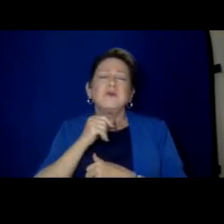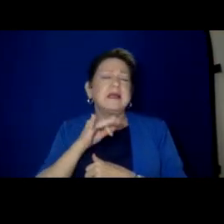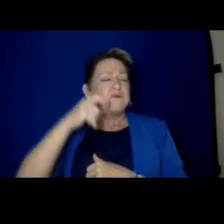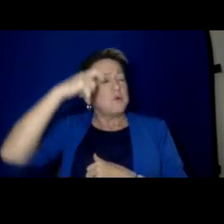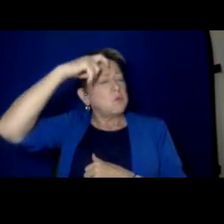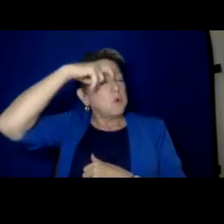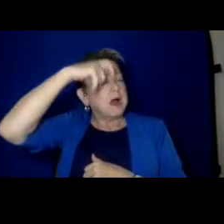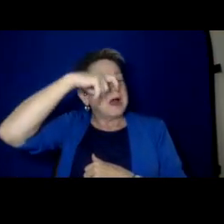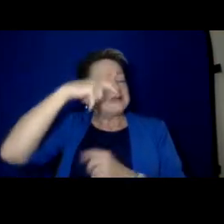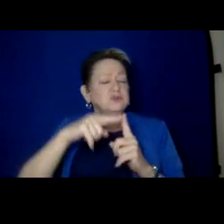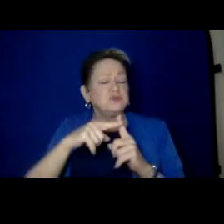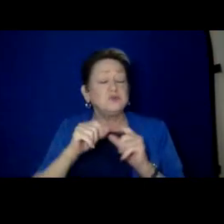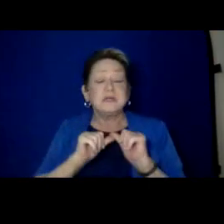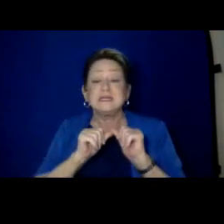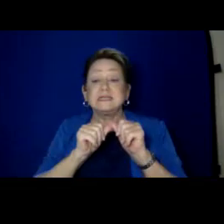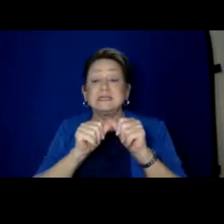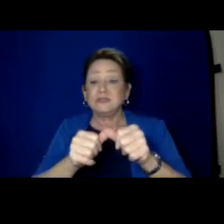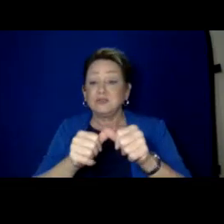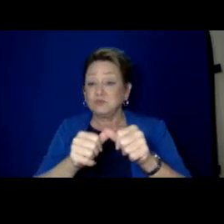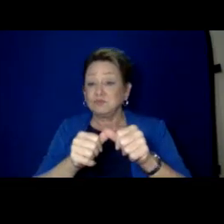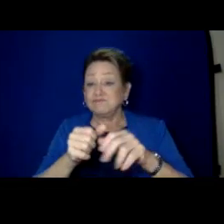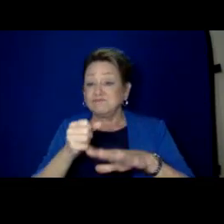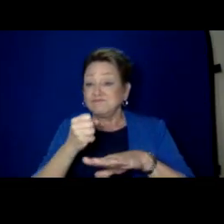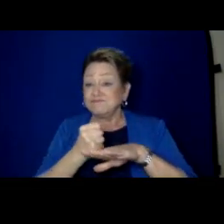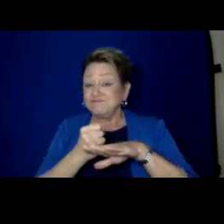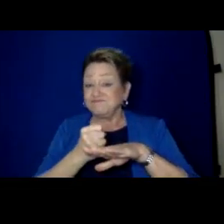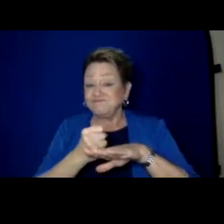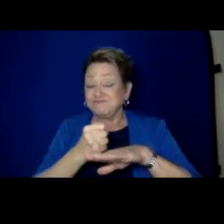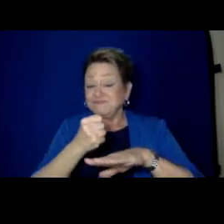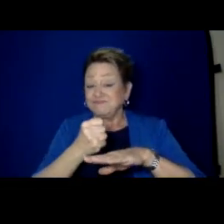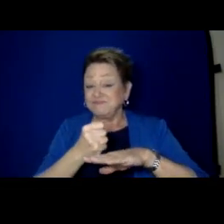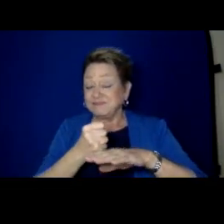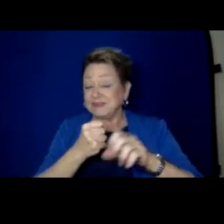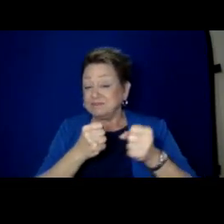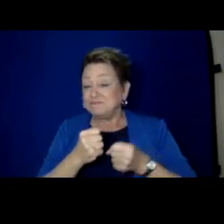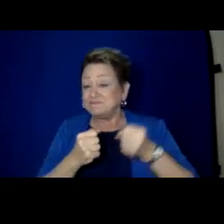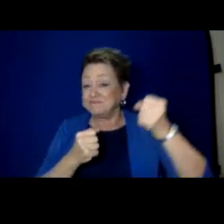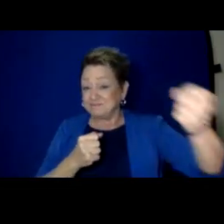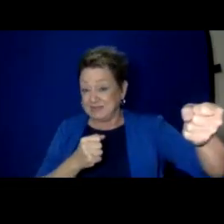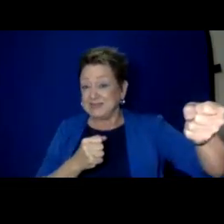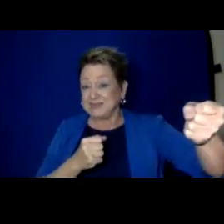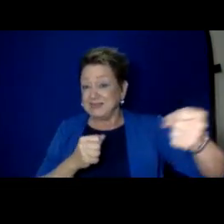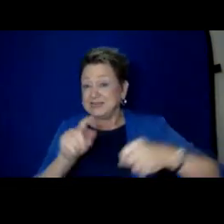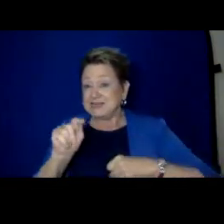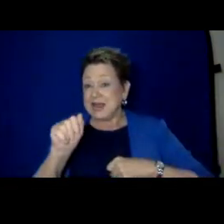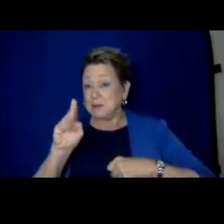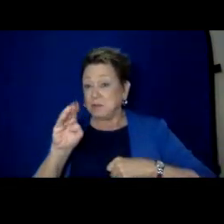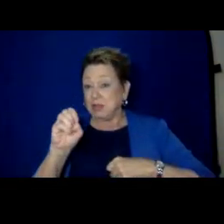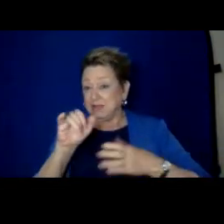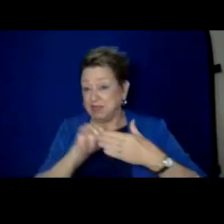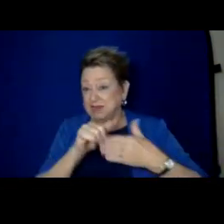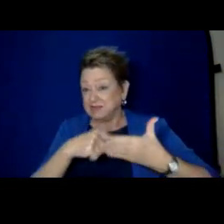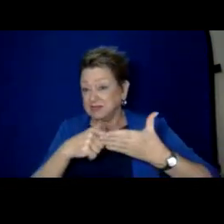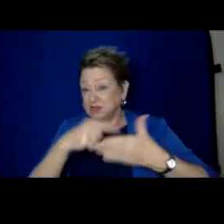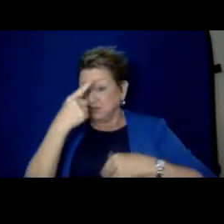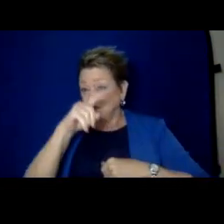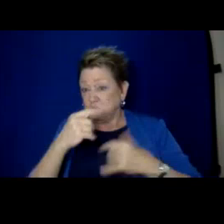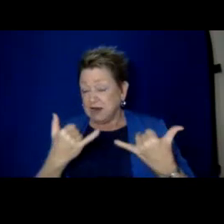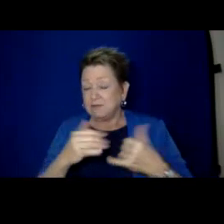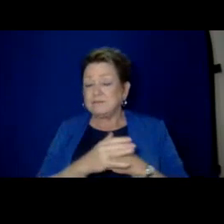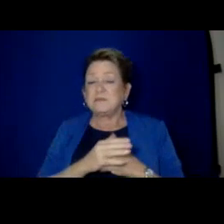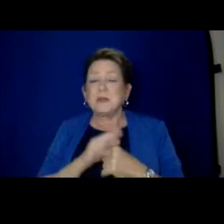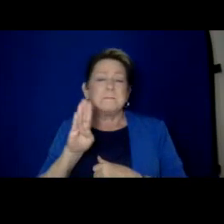continue tabling that discussion for now, because I can only imagine of either a bus